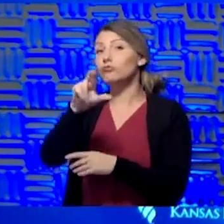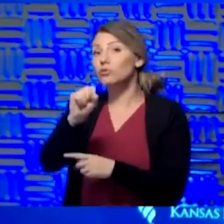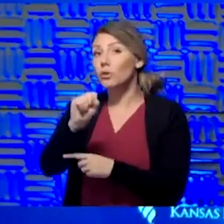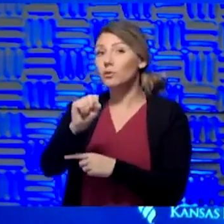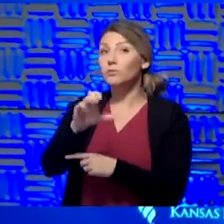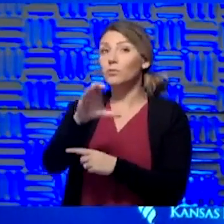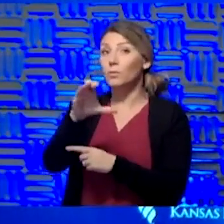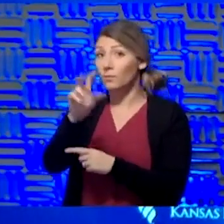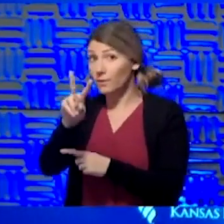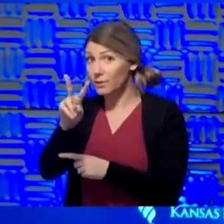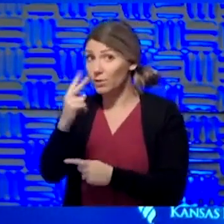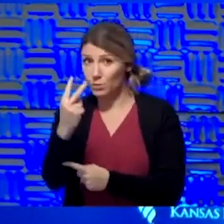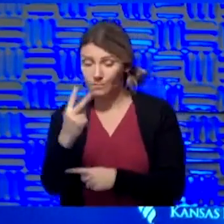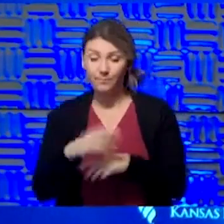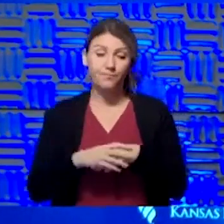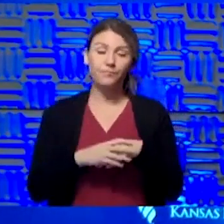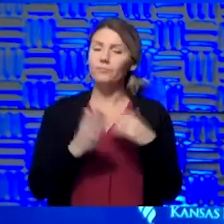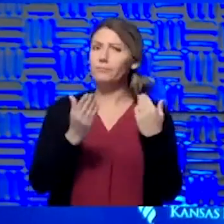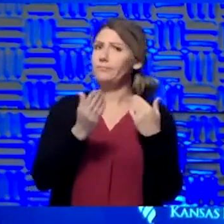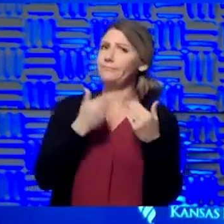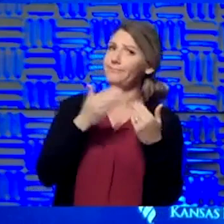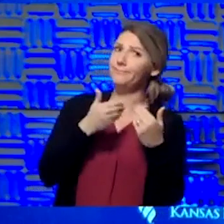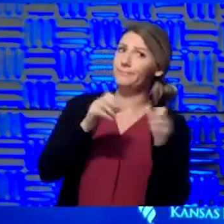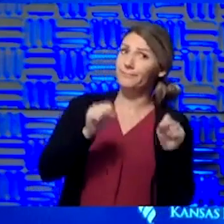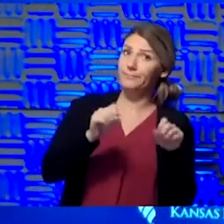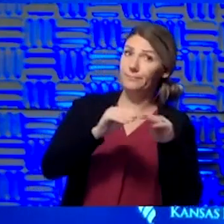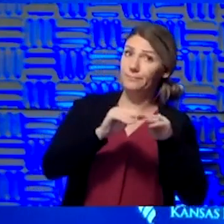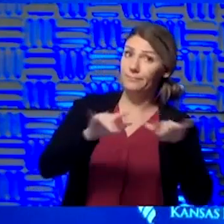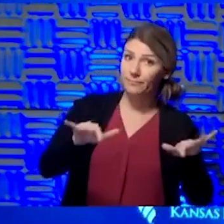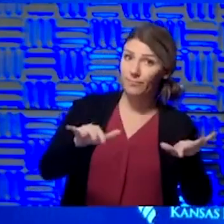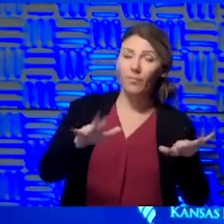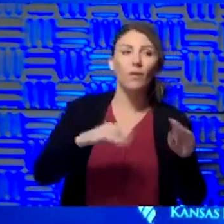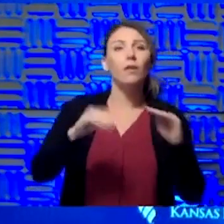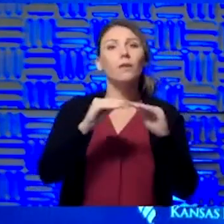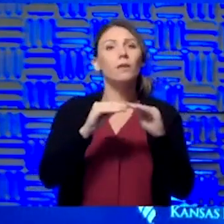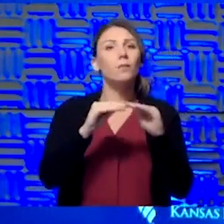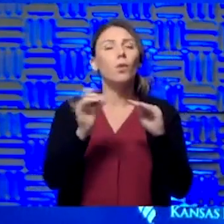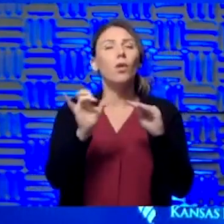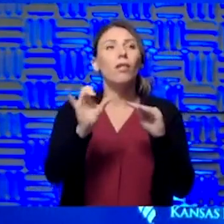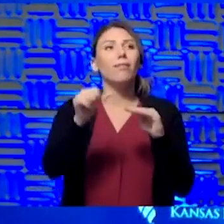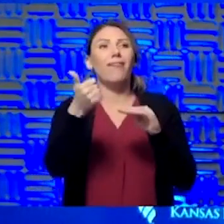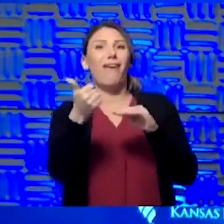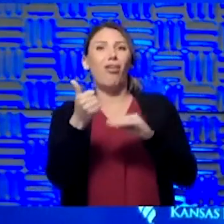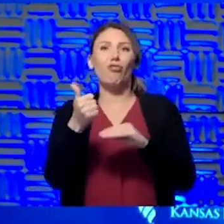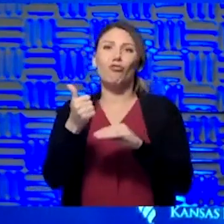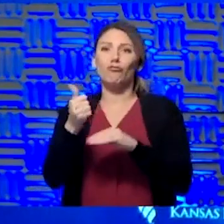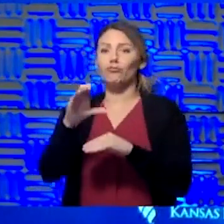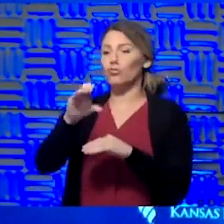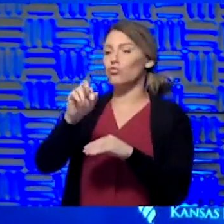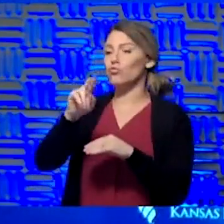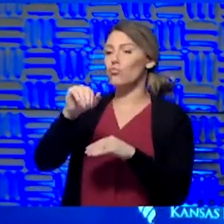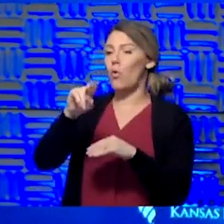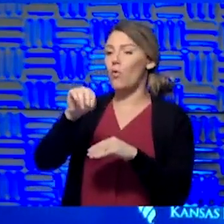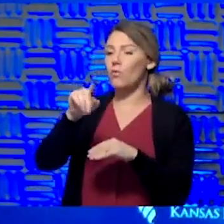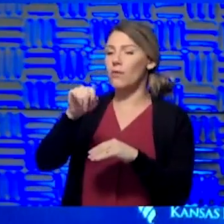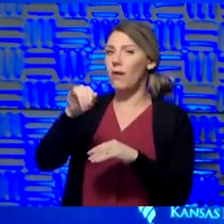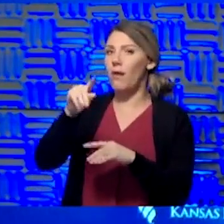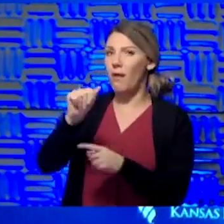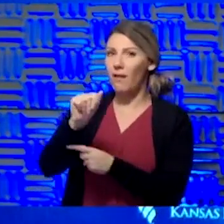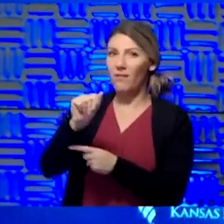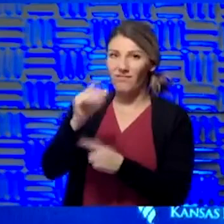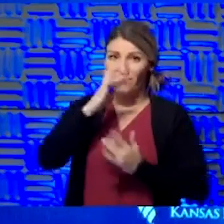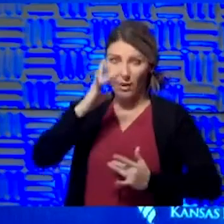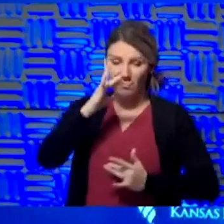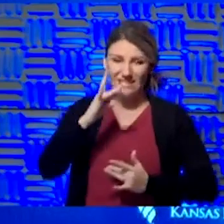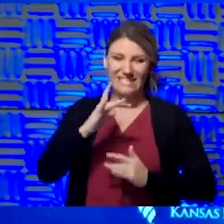SARS-CoV-2 is so easily transmittable, it acts more like the other coronaviruses and less like SARS-CoV-1.